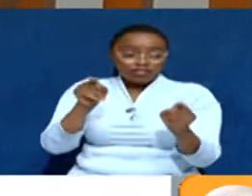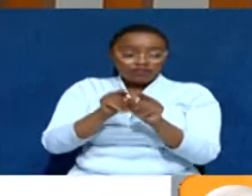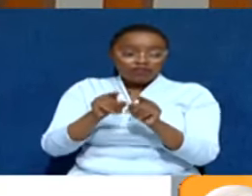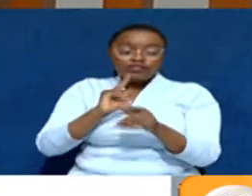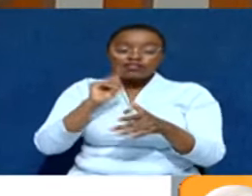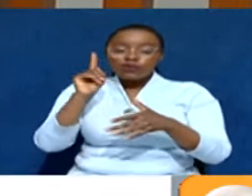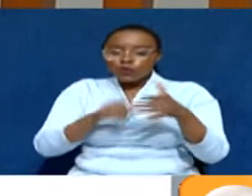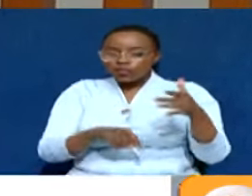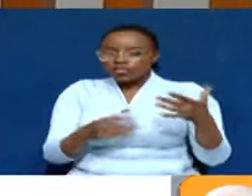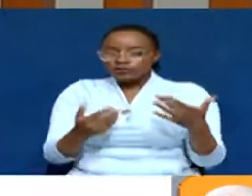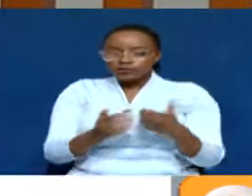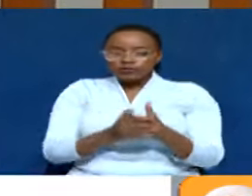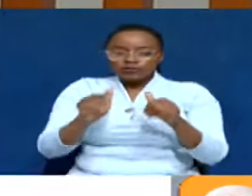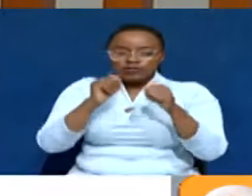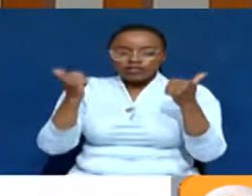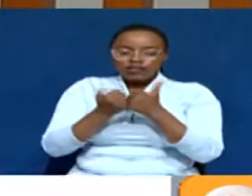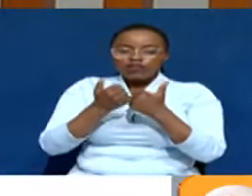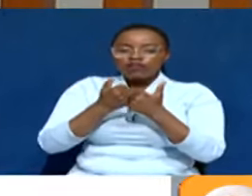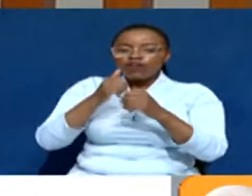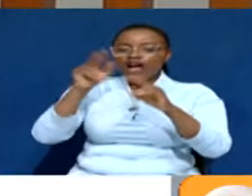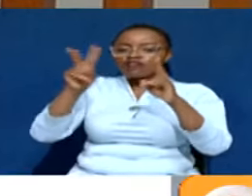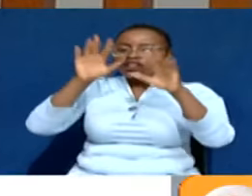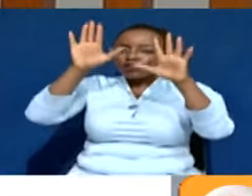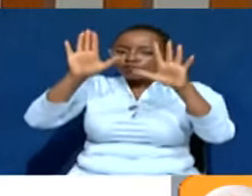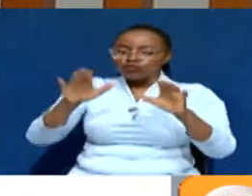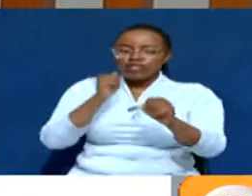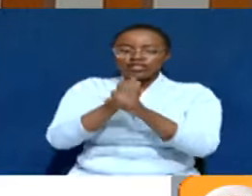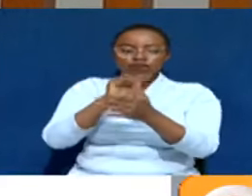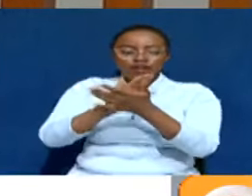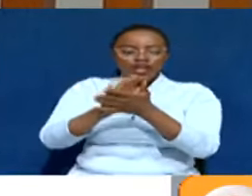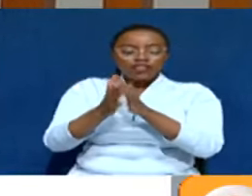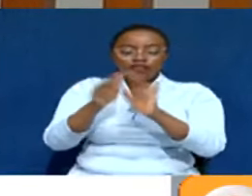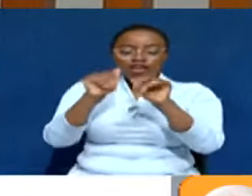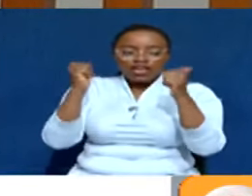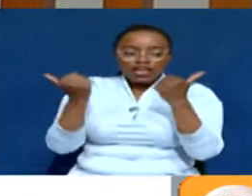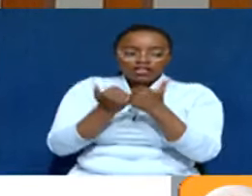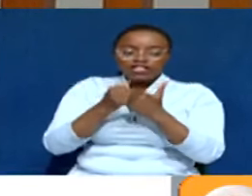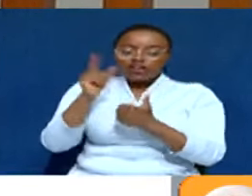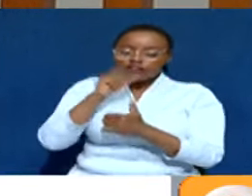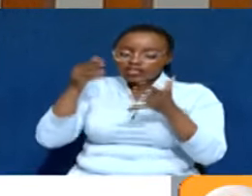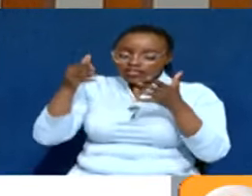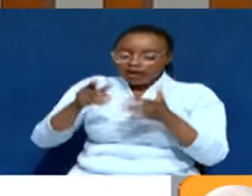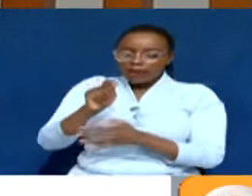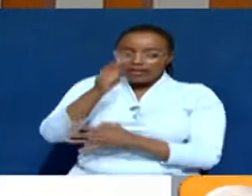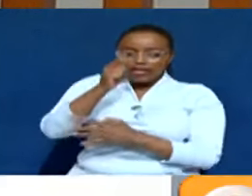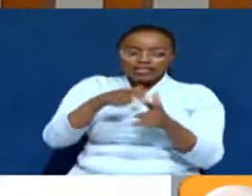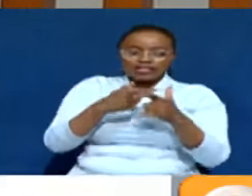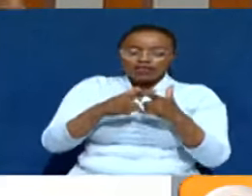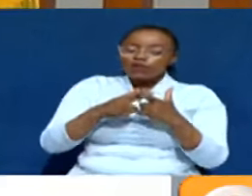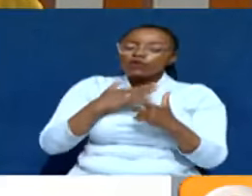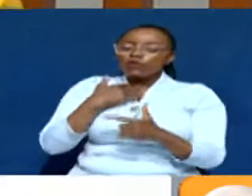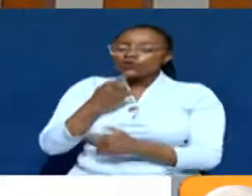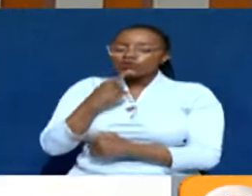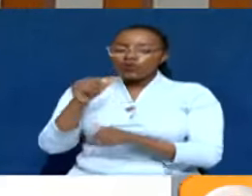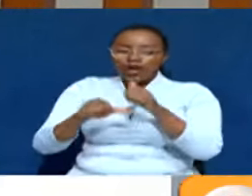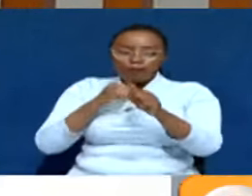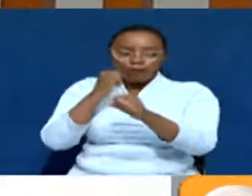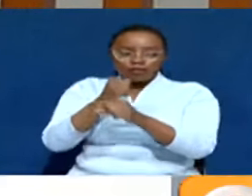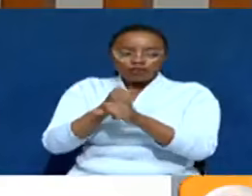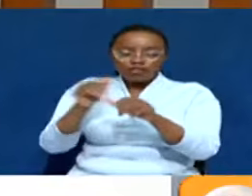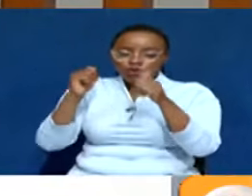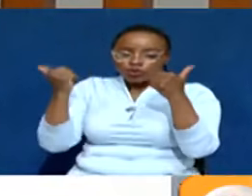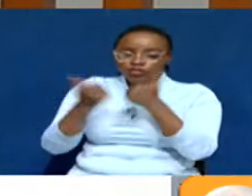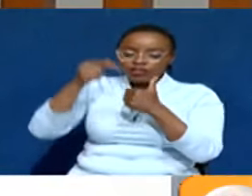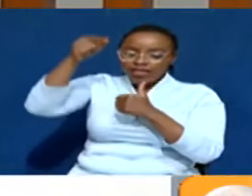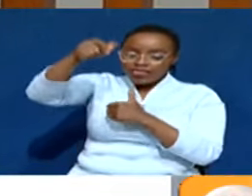I've had him say that the agents are doing a vital job. Hakuna kazi. Kazi ya agent inaishia hapa. Atuwanyanganyi kazi yao. Tupewe